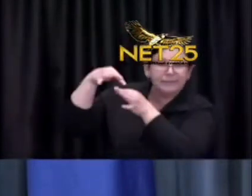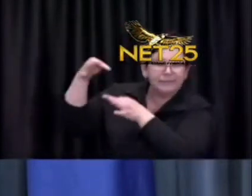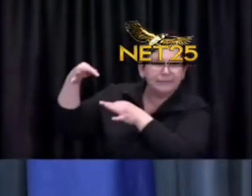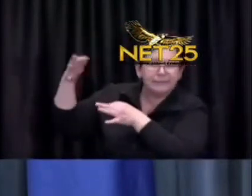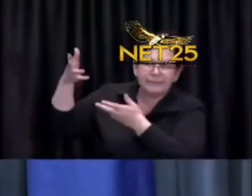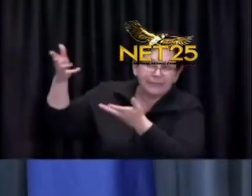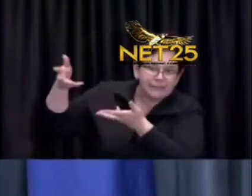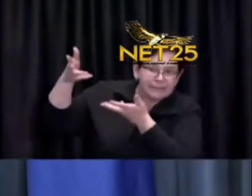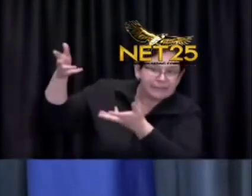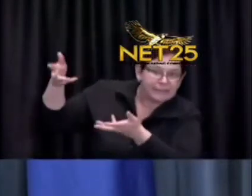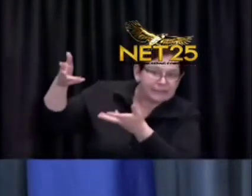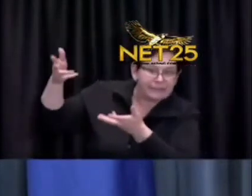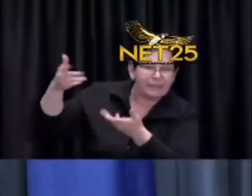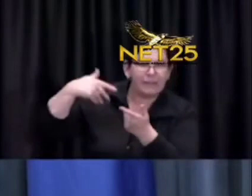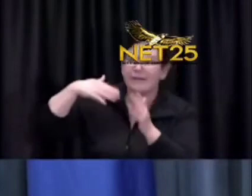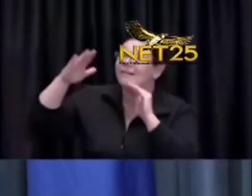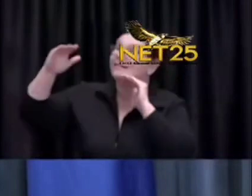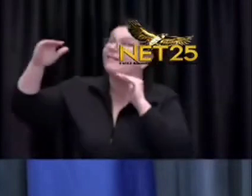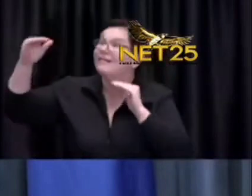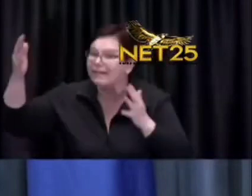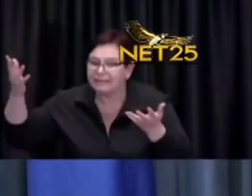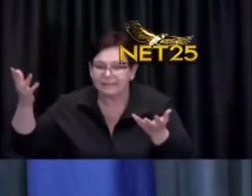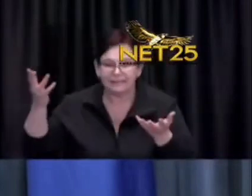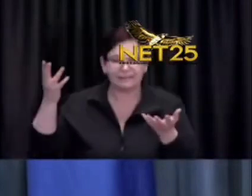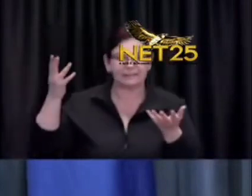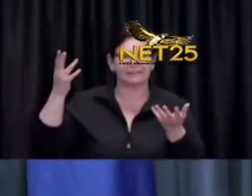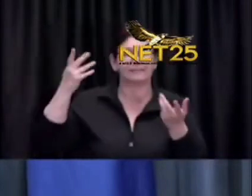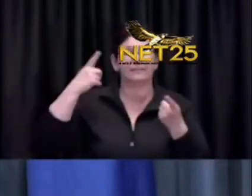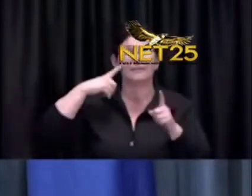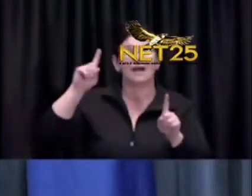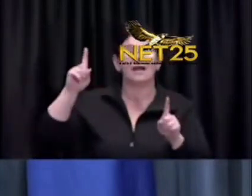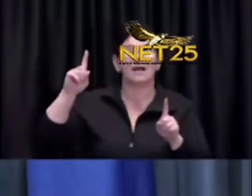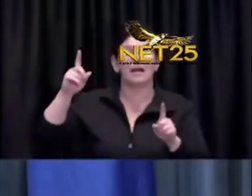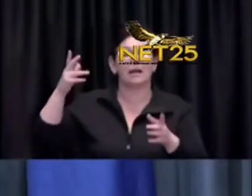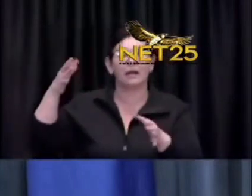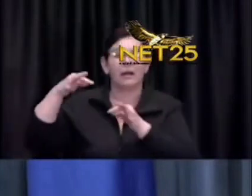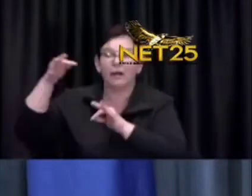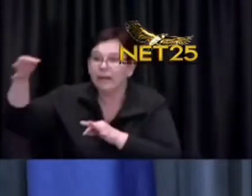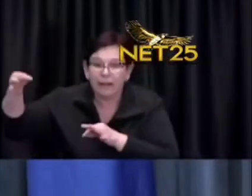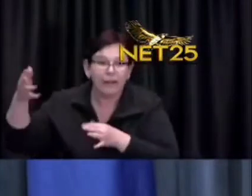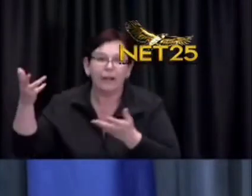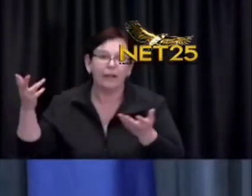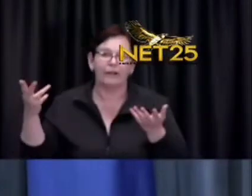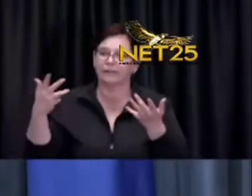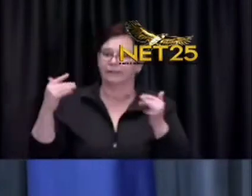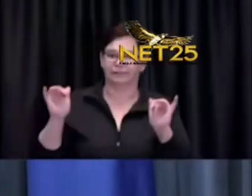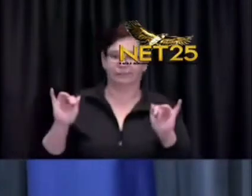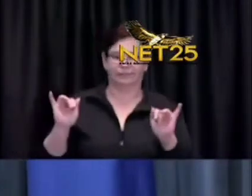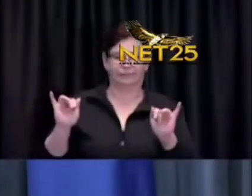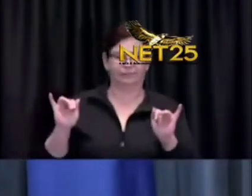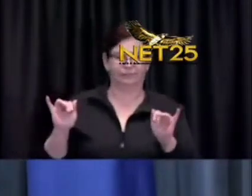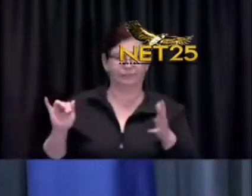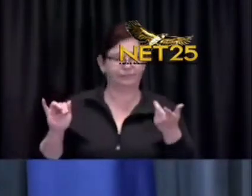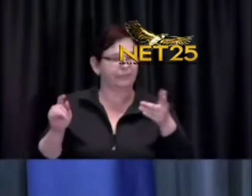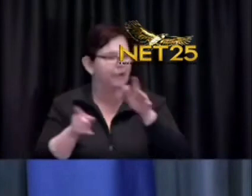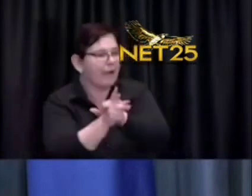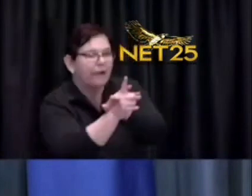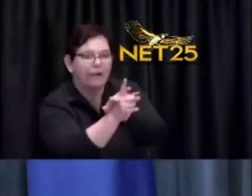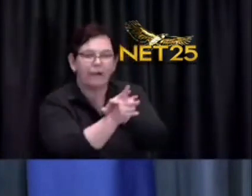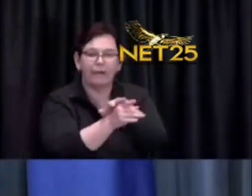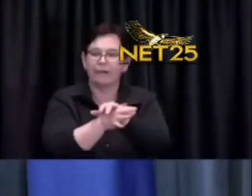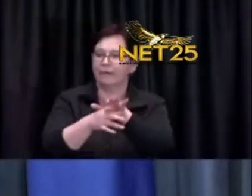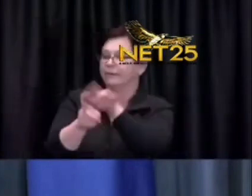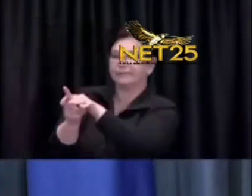were anticipated to arrive on a certain date. Unfortunately, that date was missed. And as a result, we have